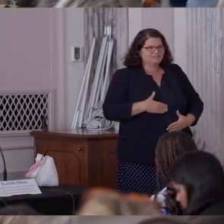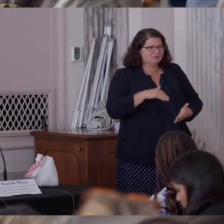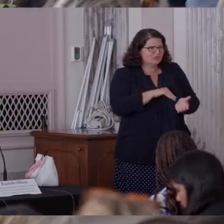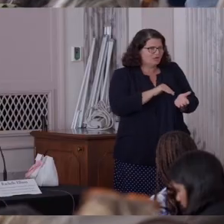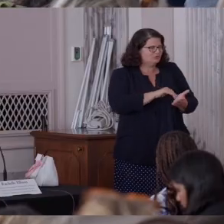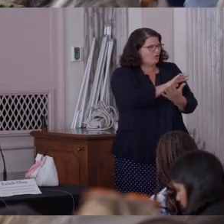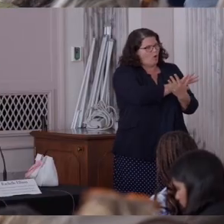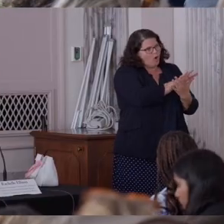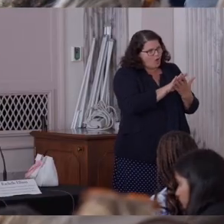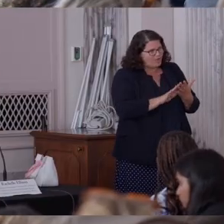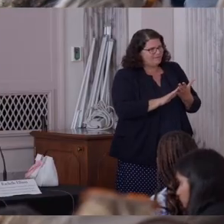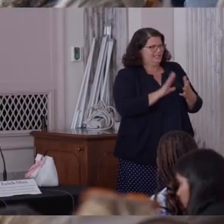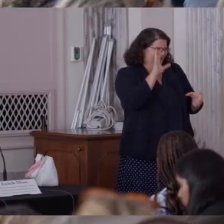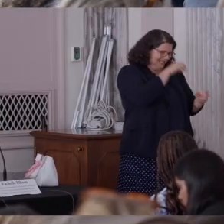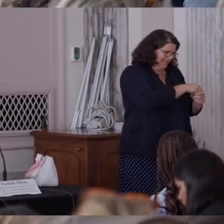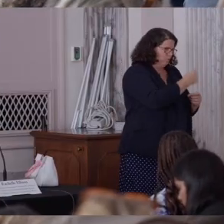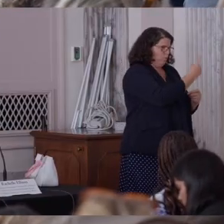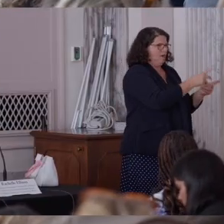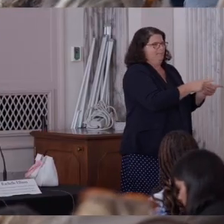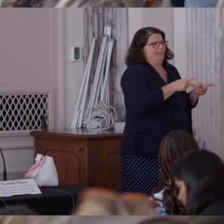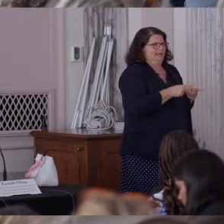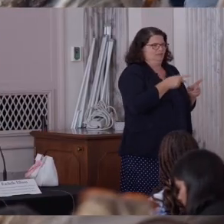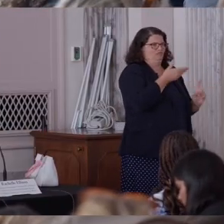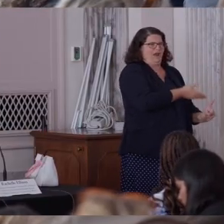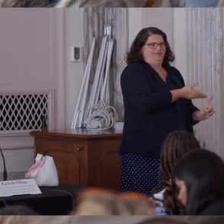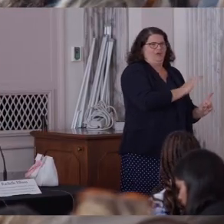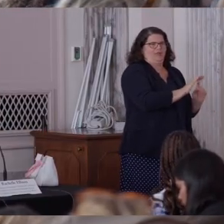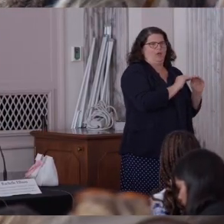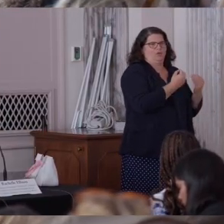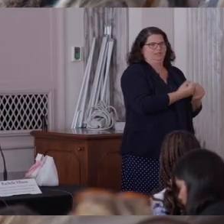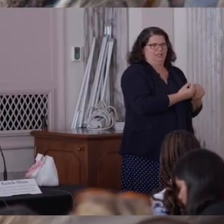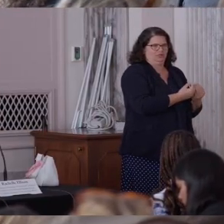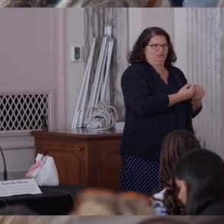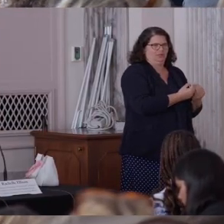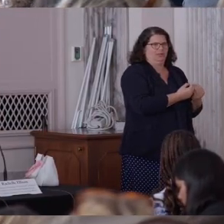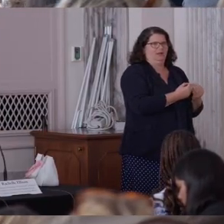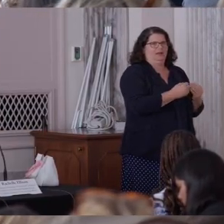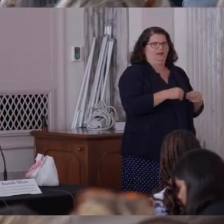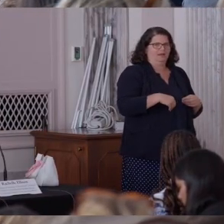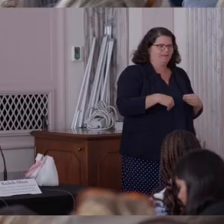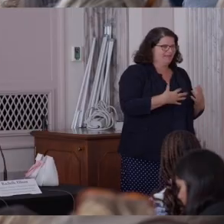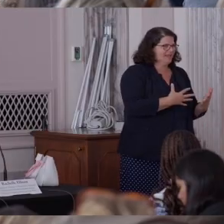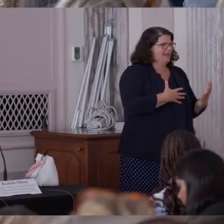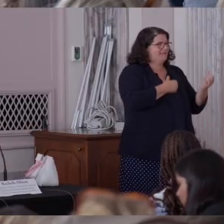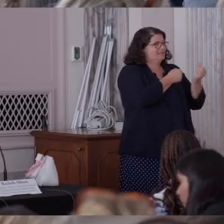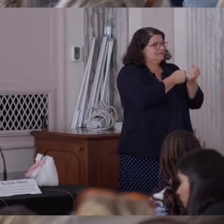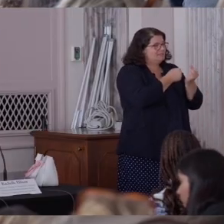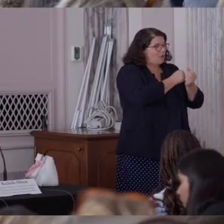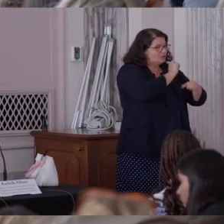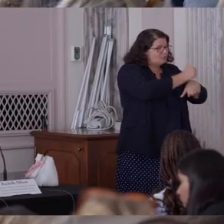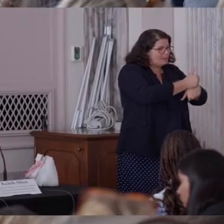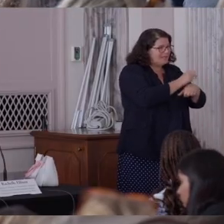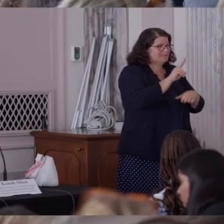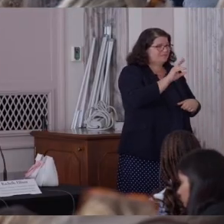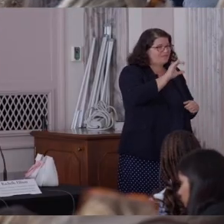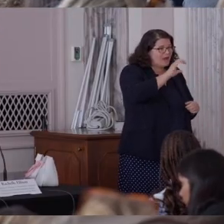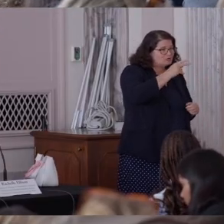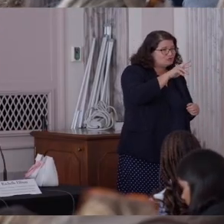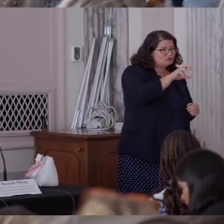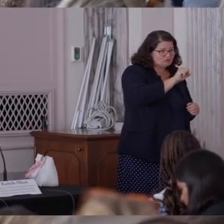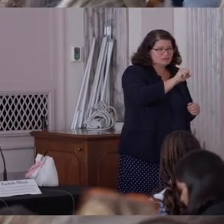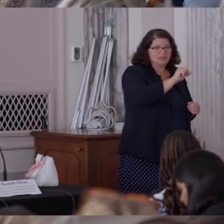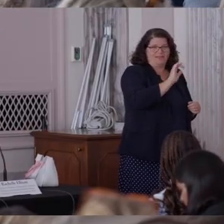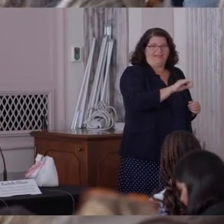it all in one place at the organization that gave us sponsor-based vouchers or LRSP vouchers at that